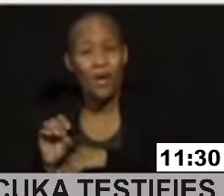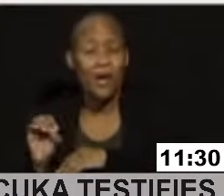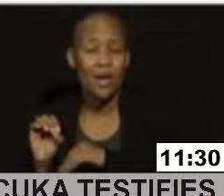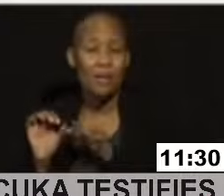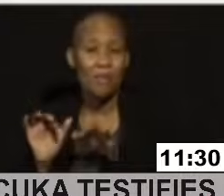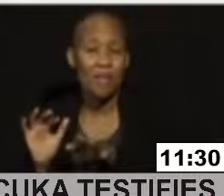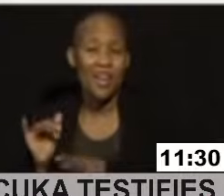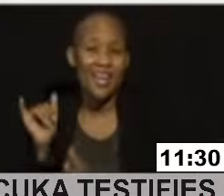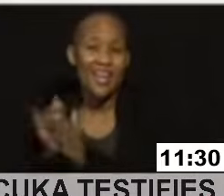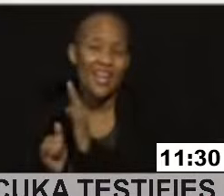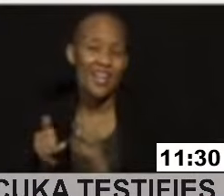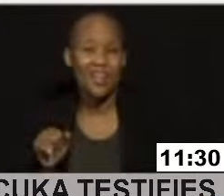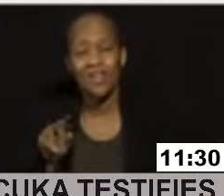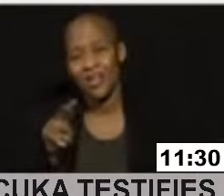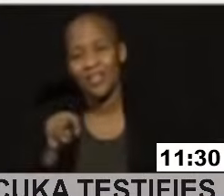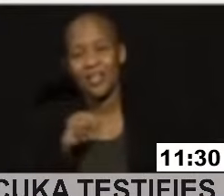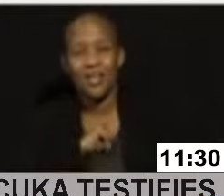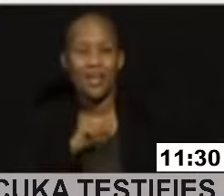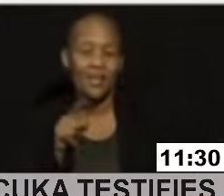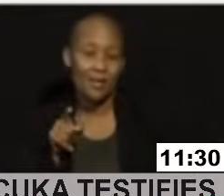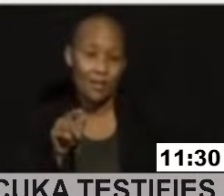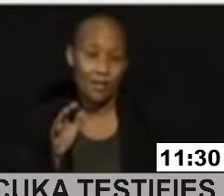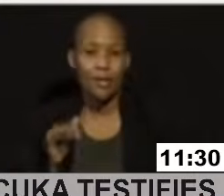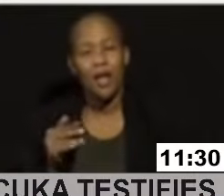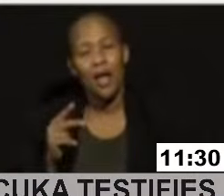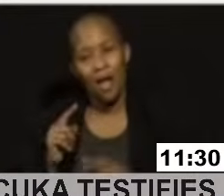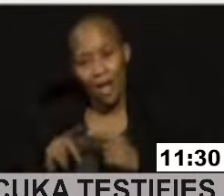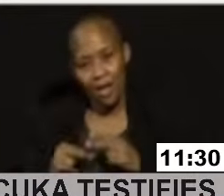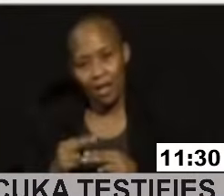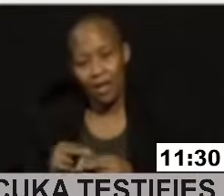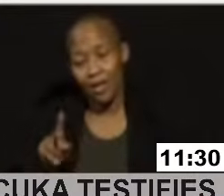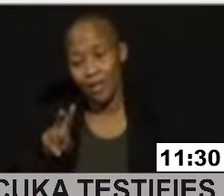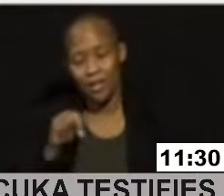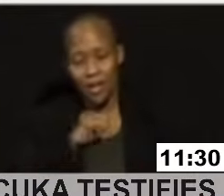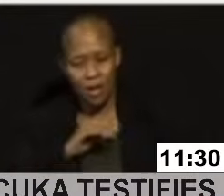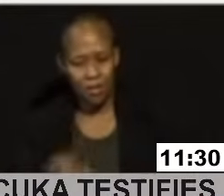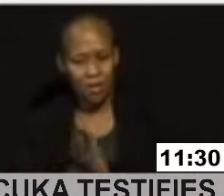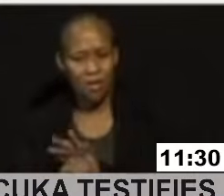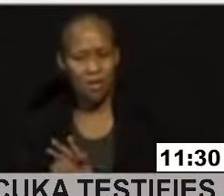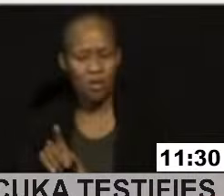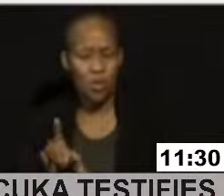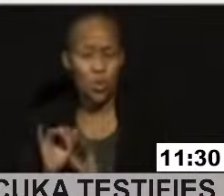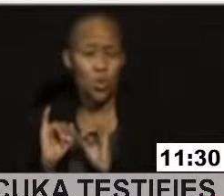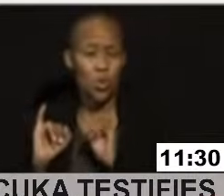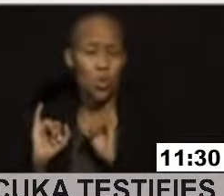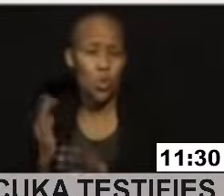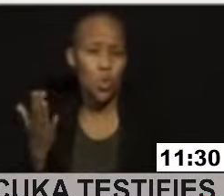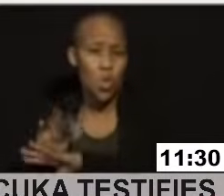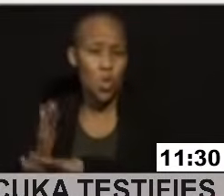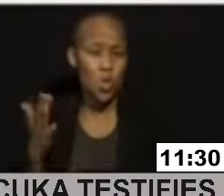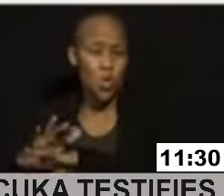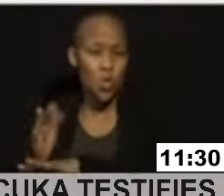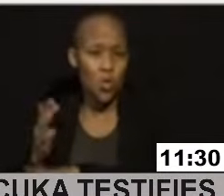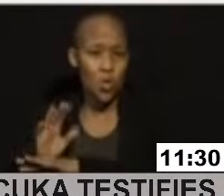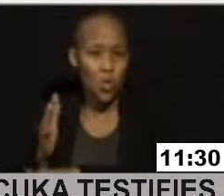We worked on that. I established another entity in KZN that is focused exactly using the same model, focused